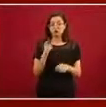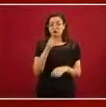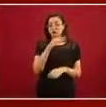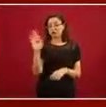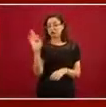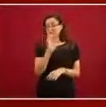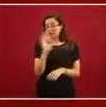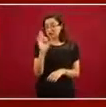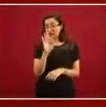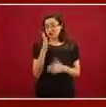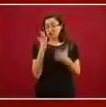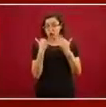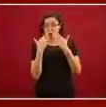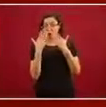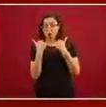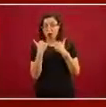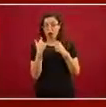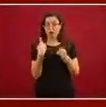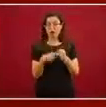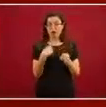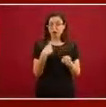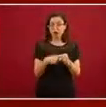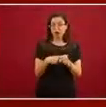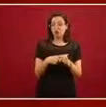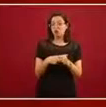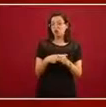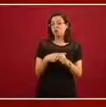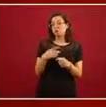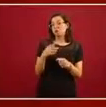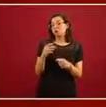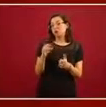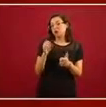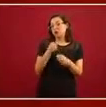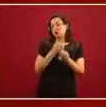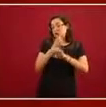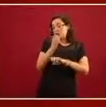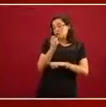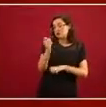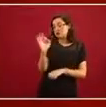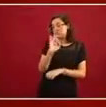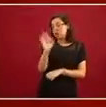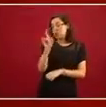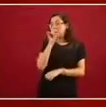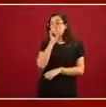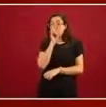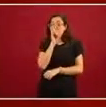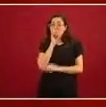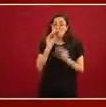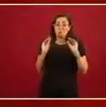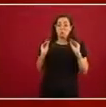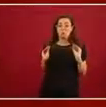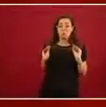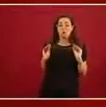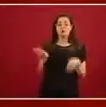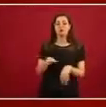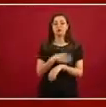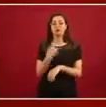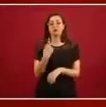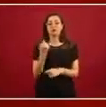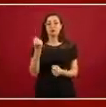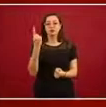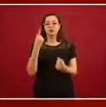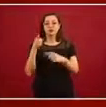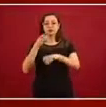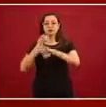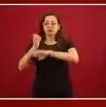municipalities are COVID-free because the state authorities haven't reported any cases? And my question is